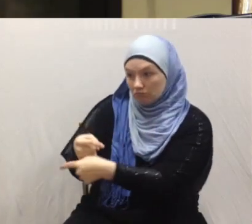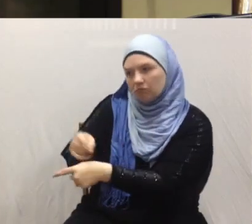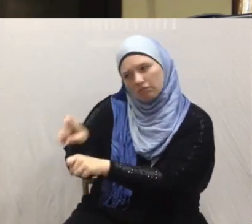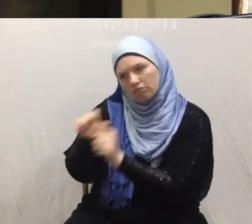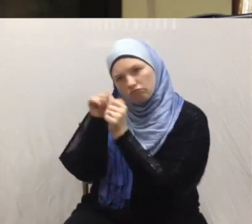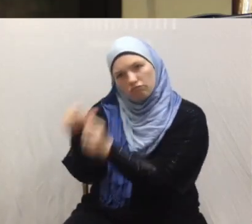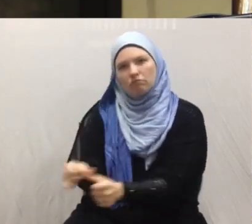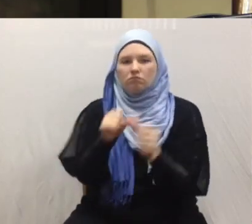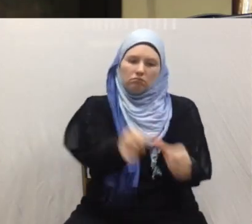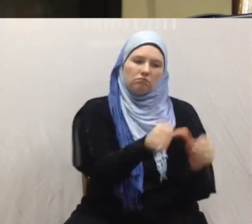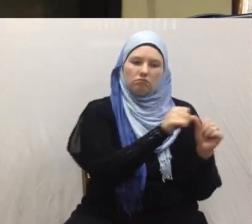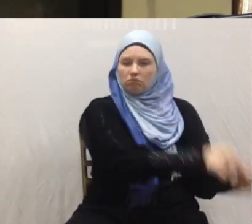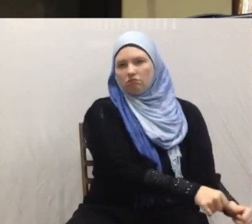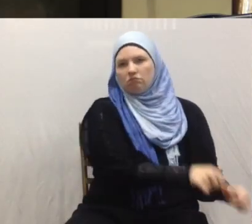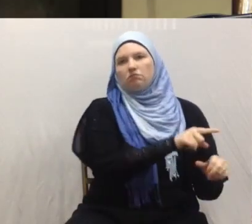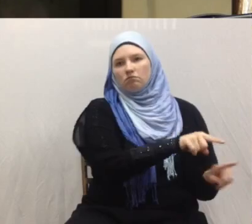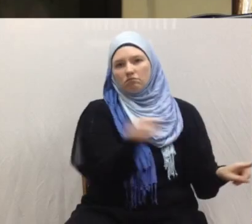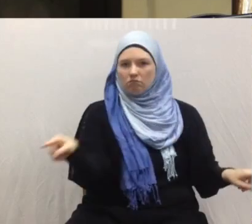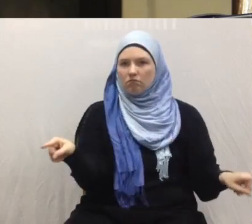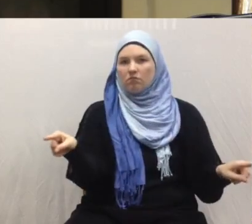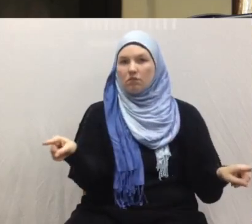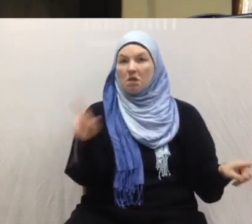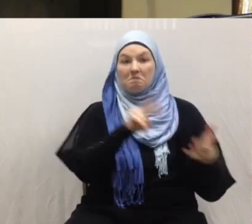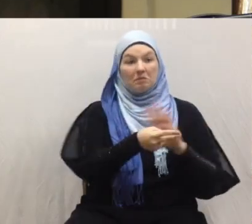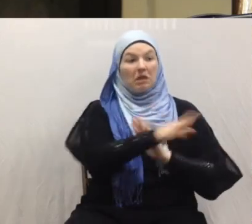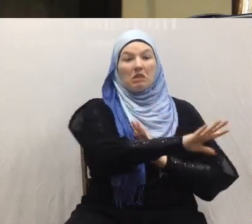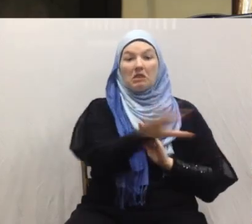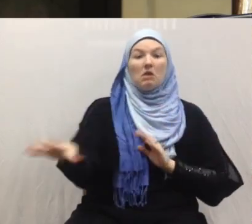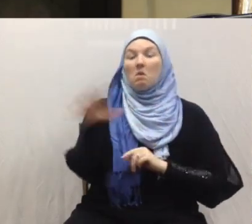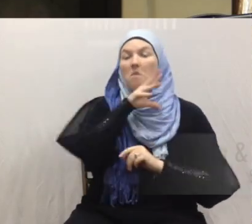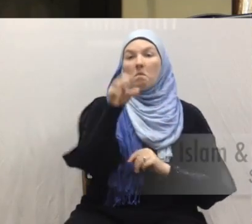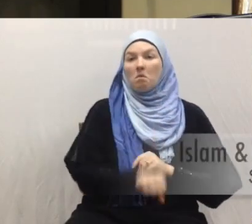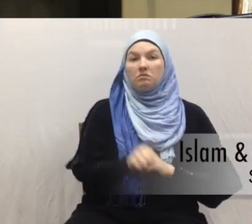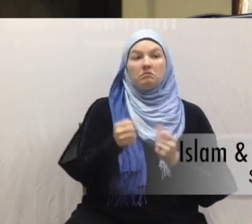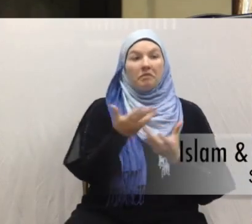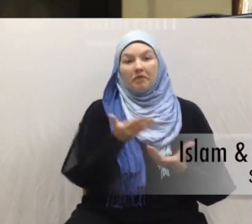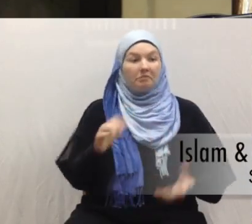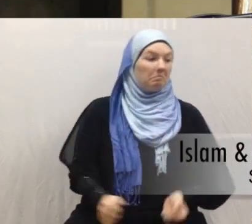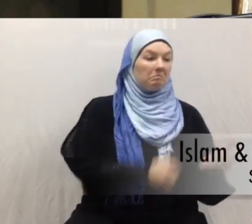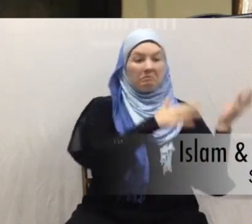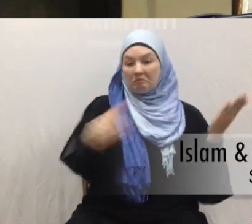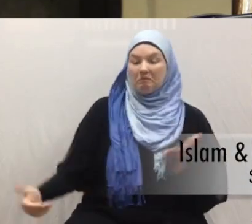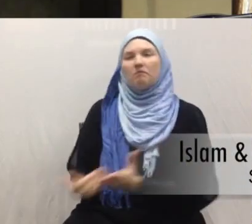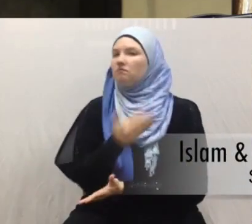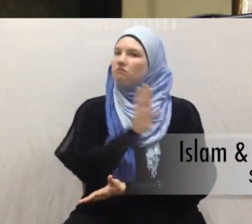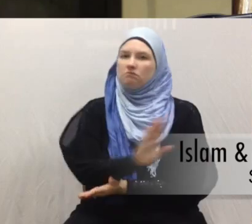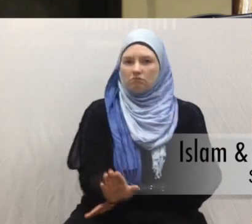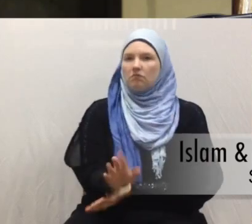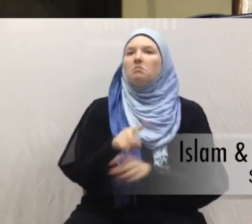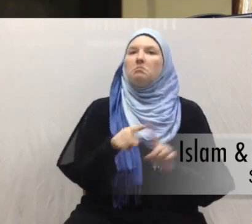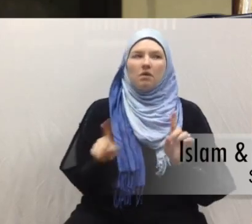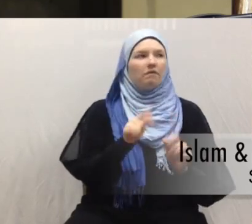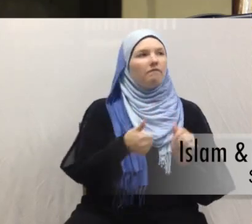tribe, will have to live up to their own culture and customs, and they need to abide by